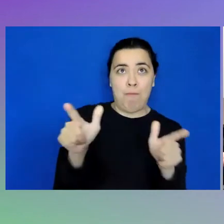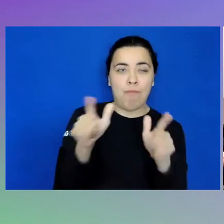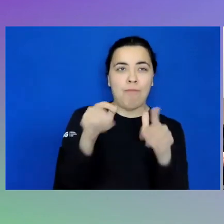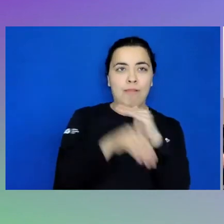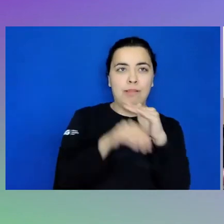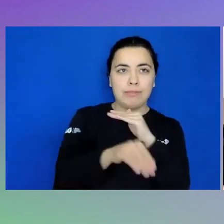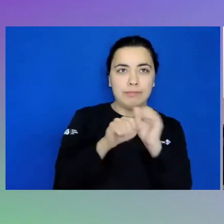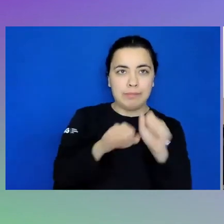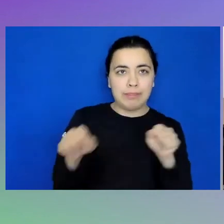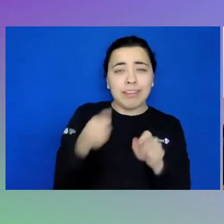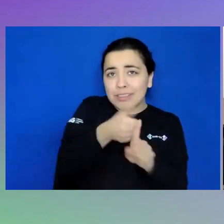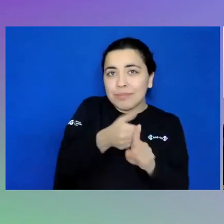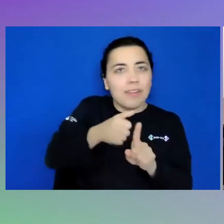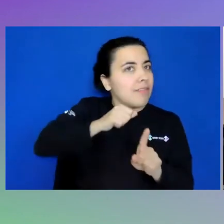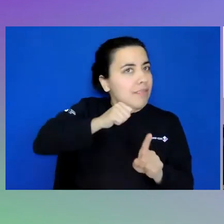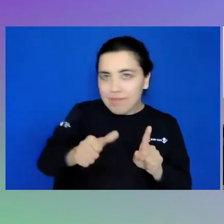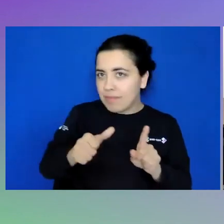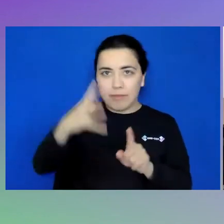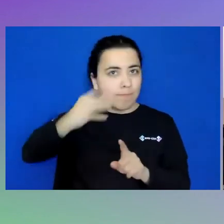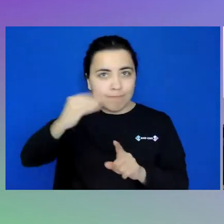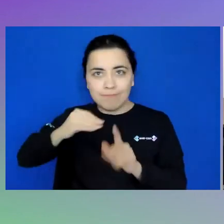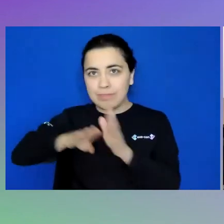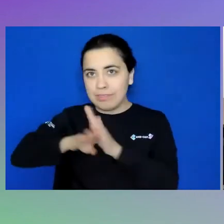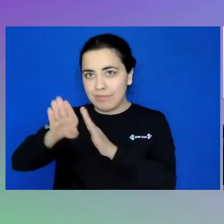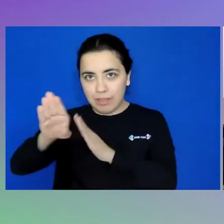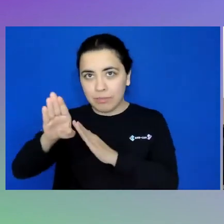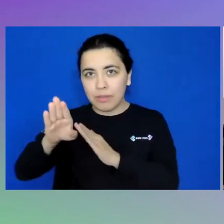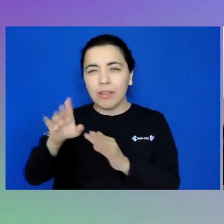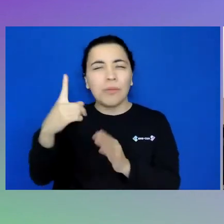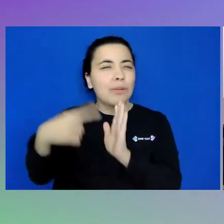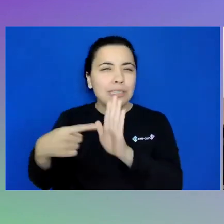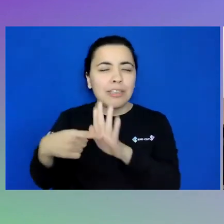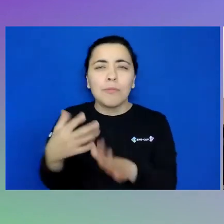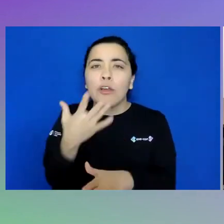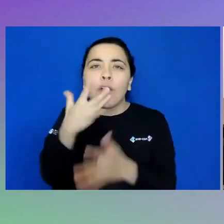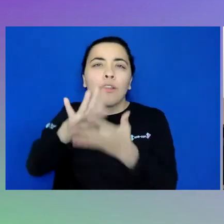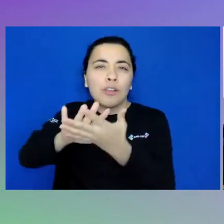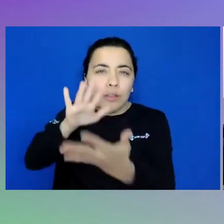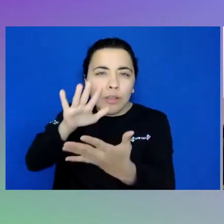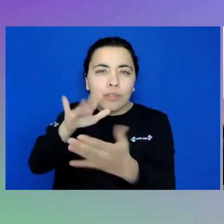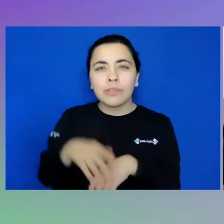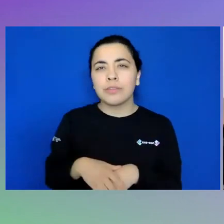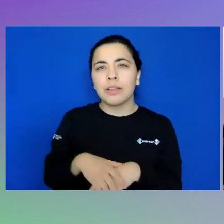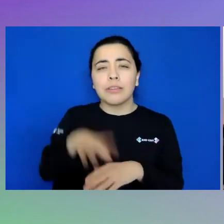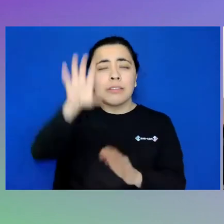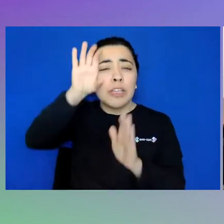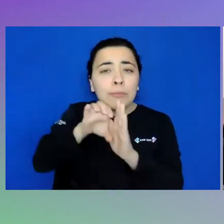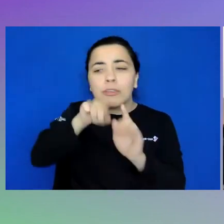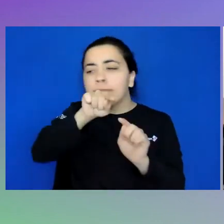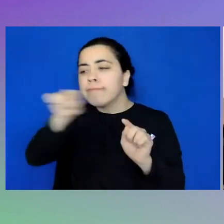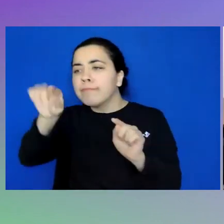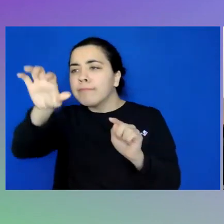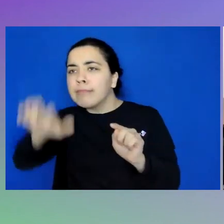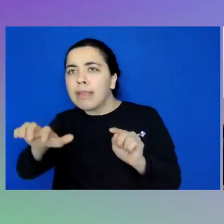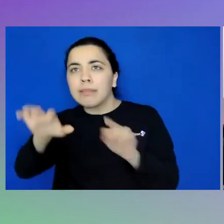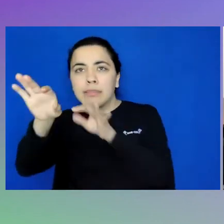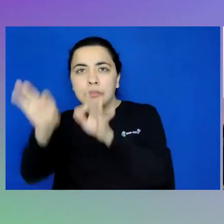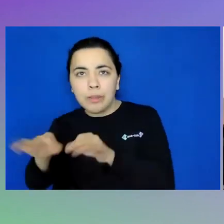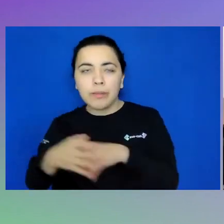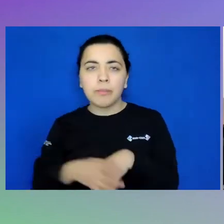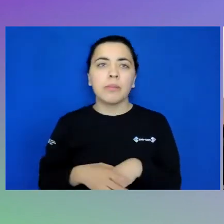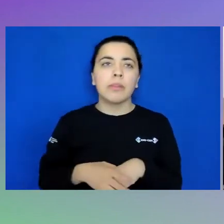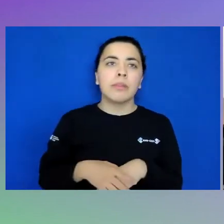aren't developers. So we talk about things like color contrast or alt text. We talk about things like